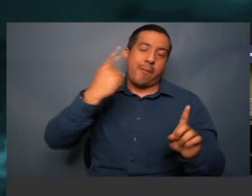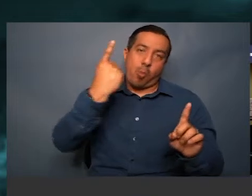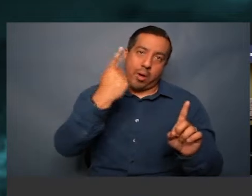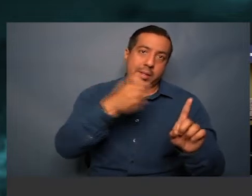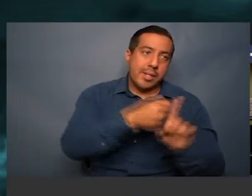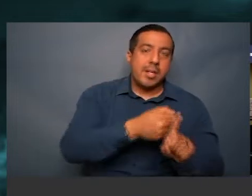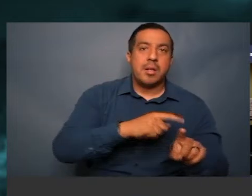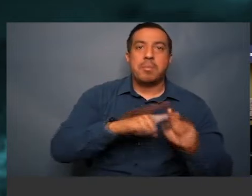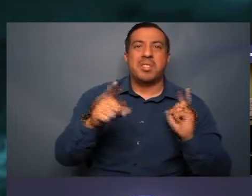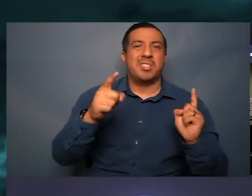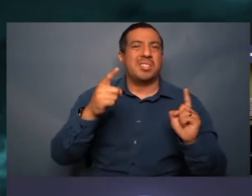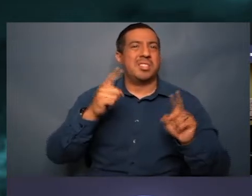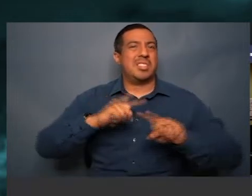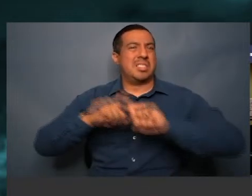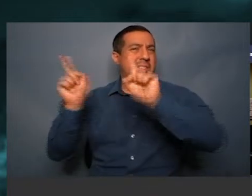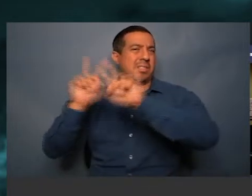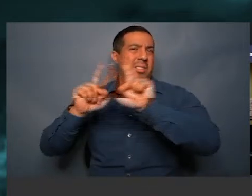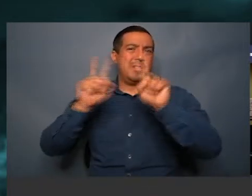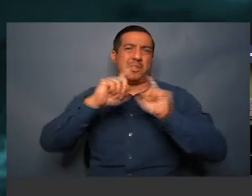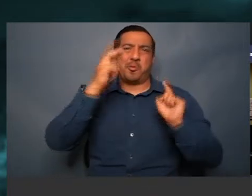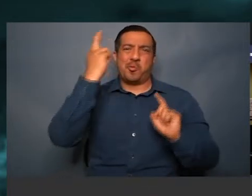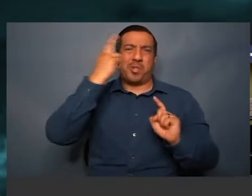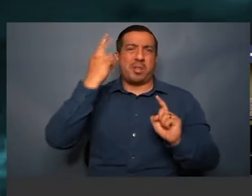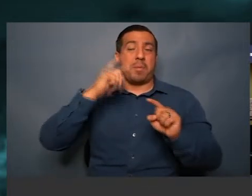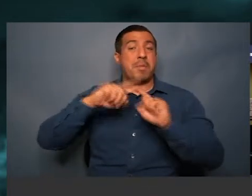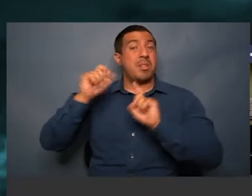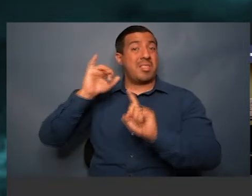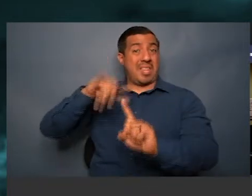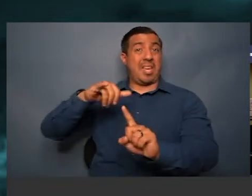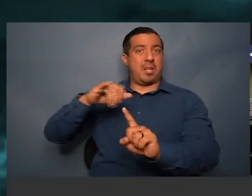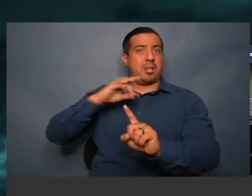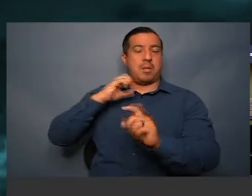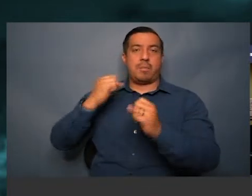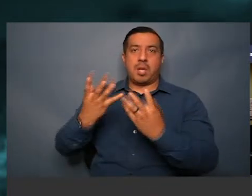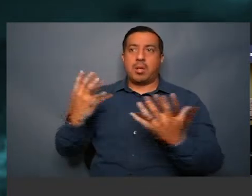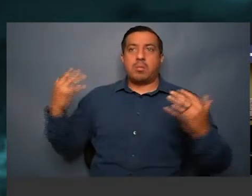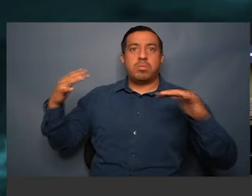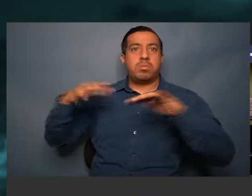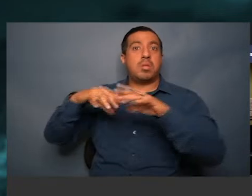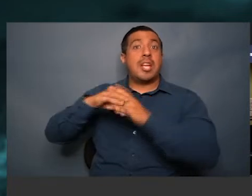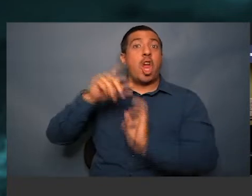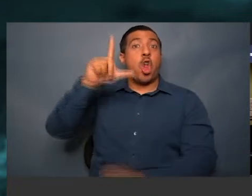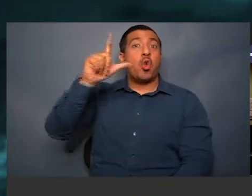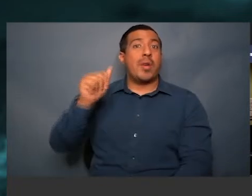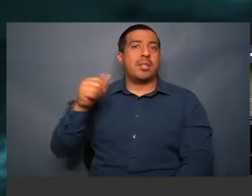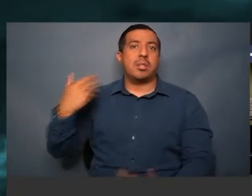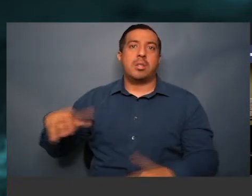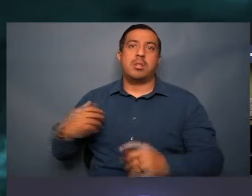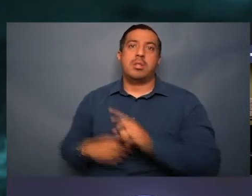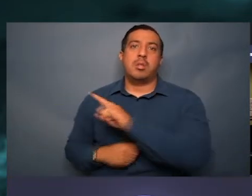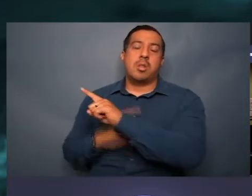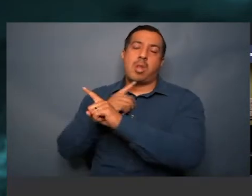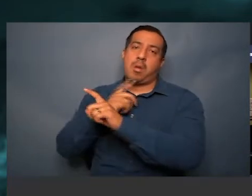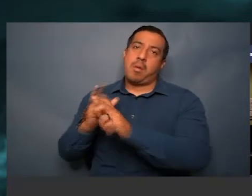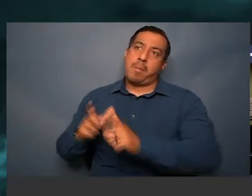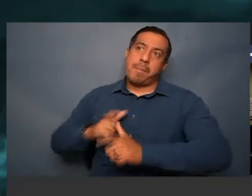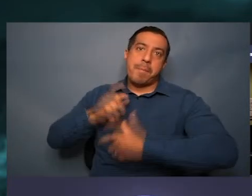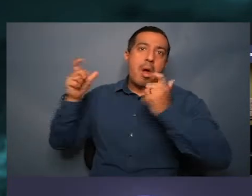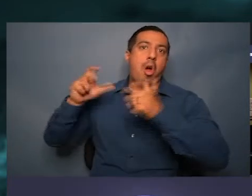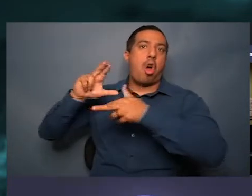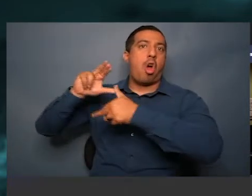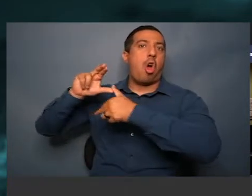the conditions kind of came all together at the same time, and especially for our friends that live in Louisiana, because they had the most active hurricane